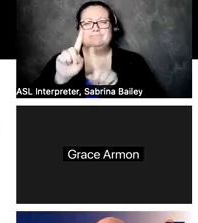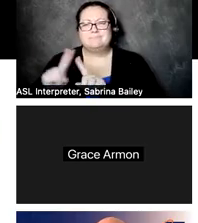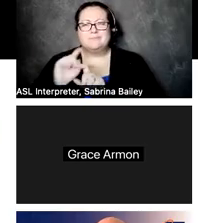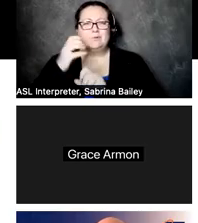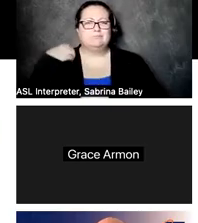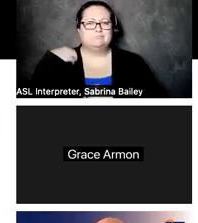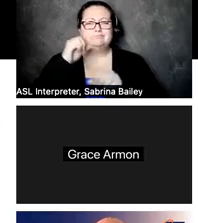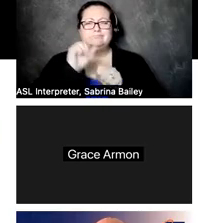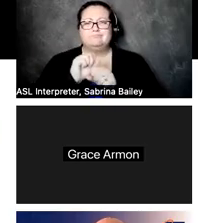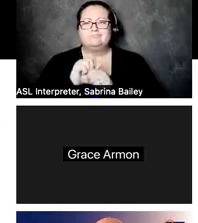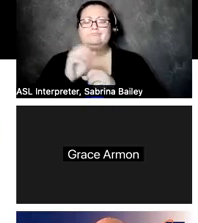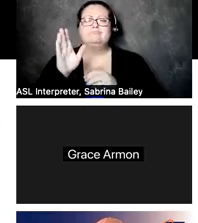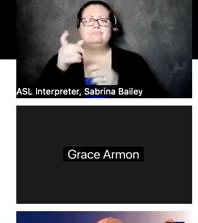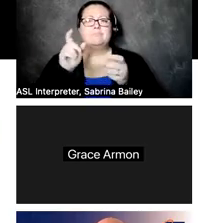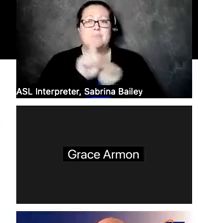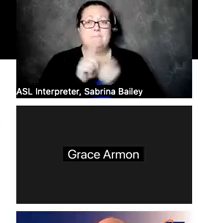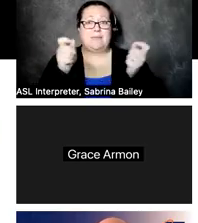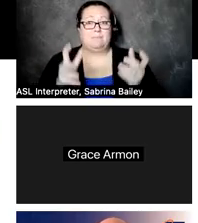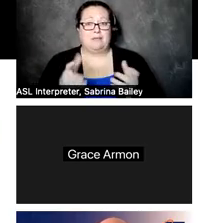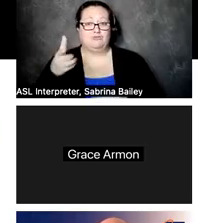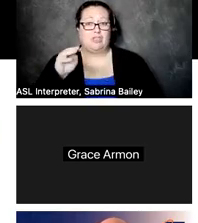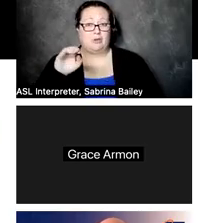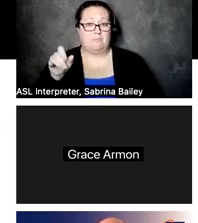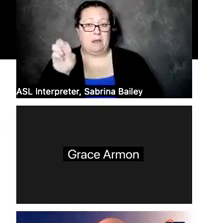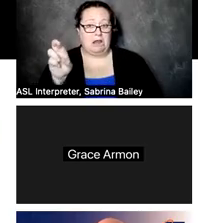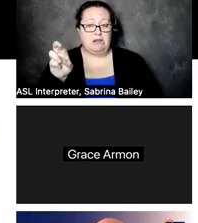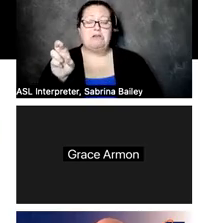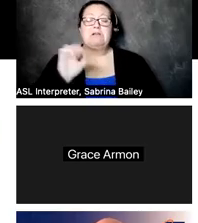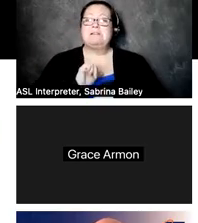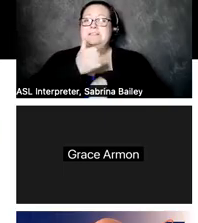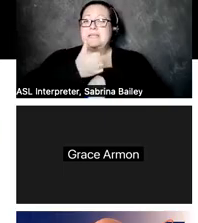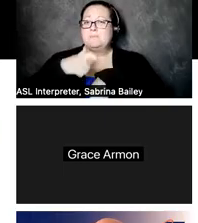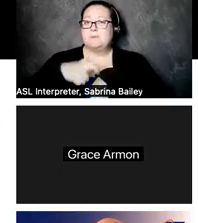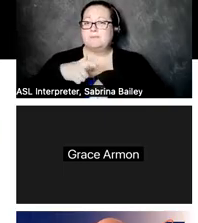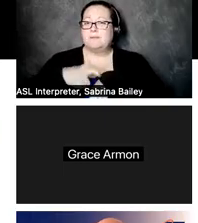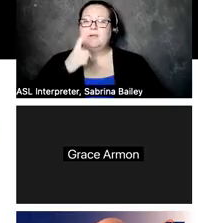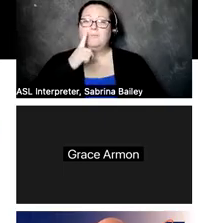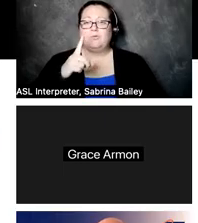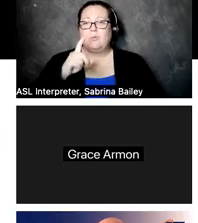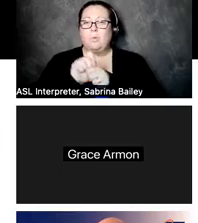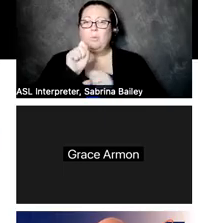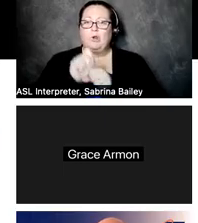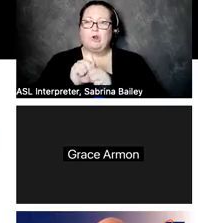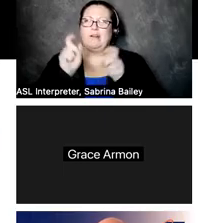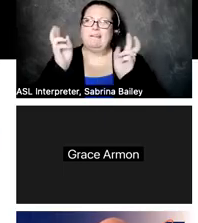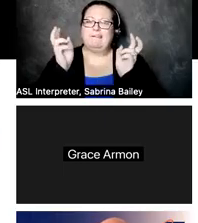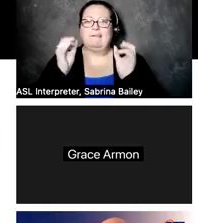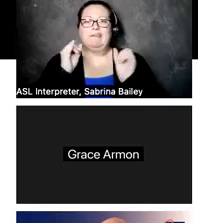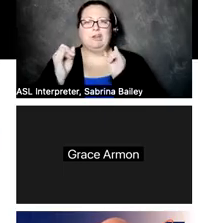They had met a manager at a Meijer, and they set up a time to do a working interview with